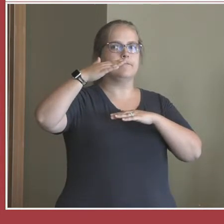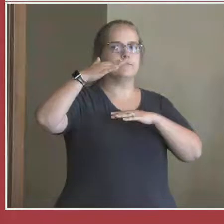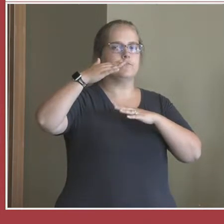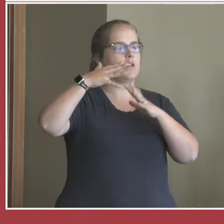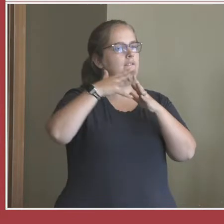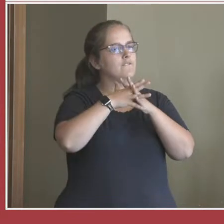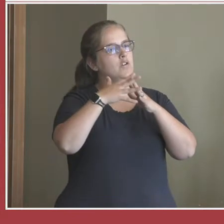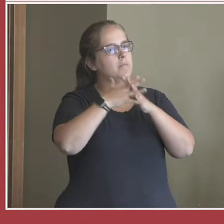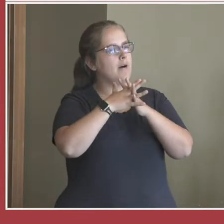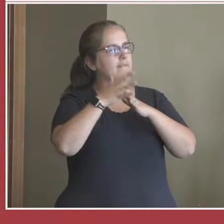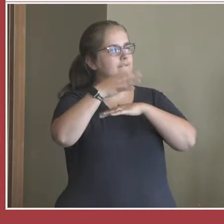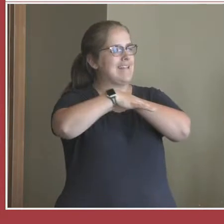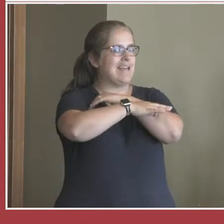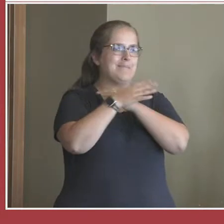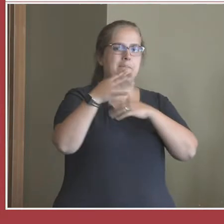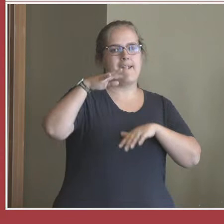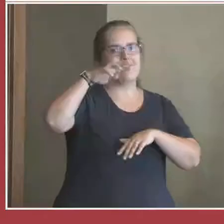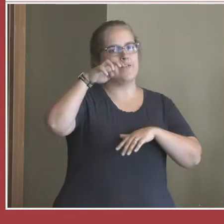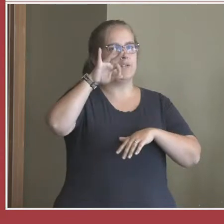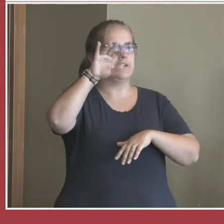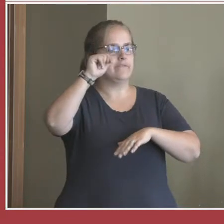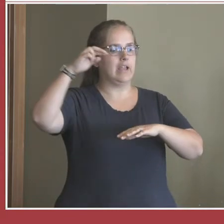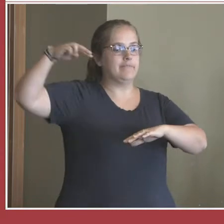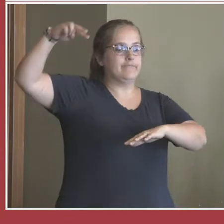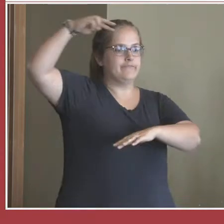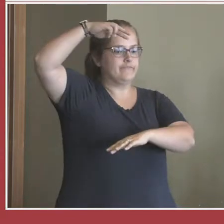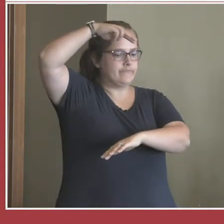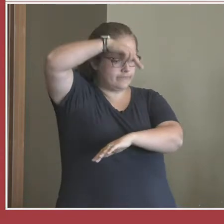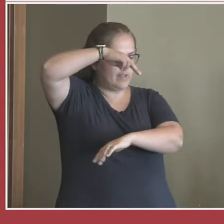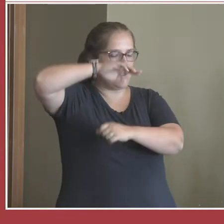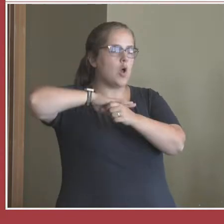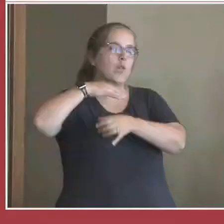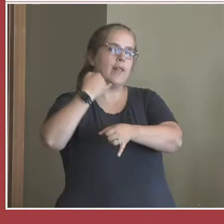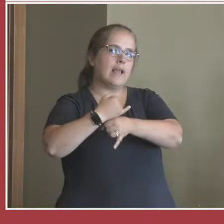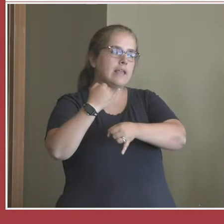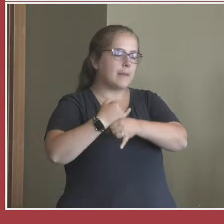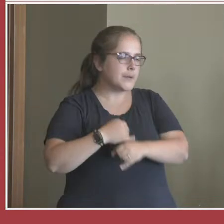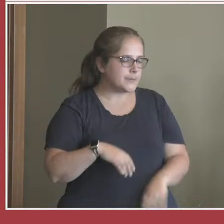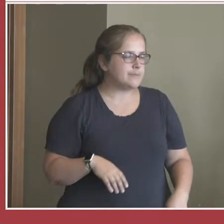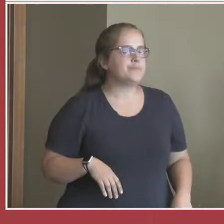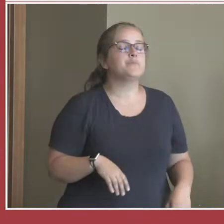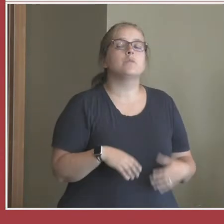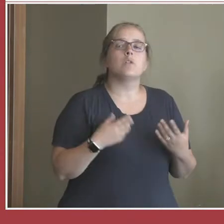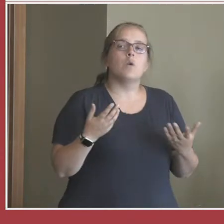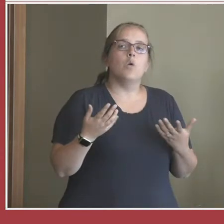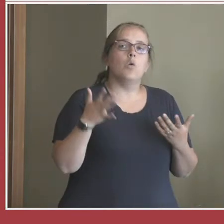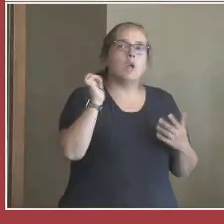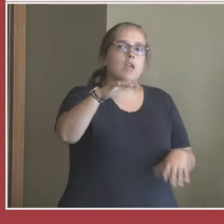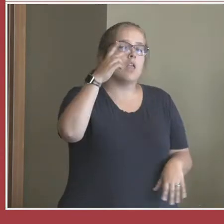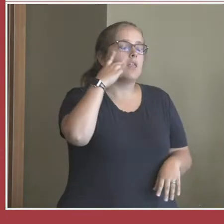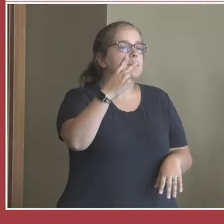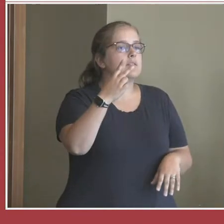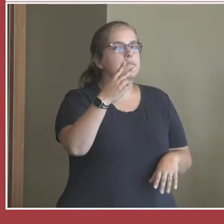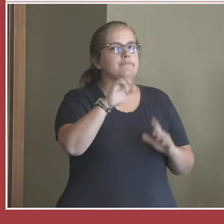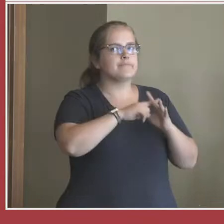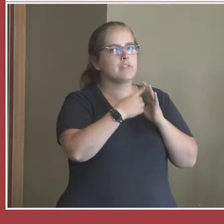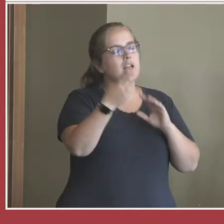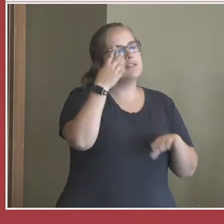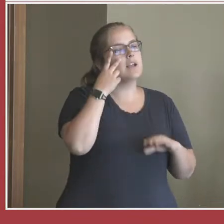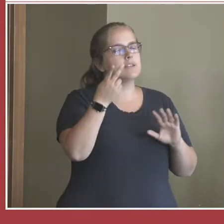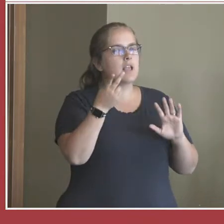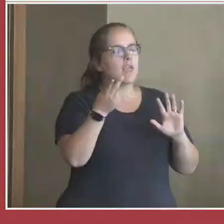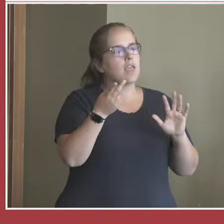maybe 400 feet and looking back down on the campus. So here you can start to